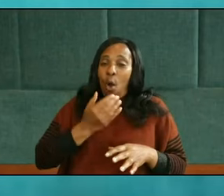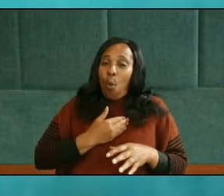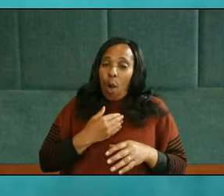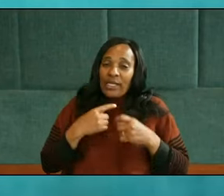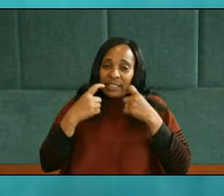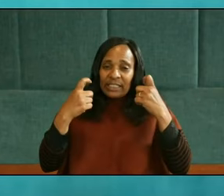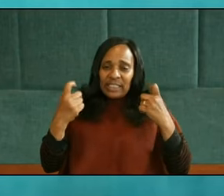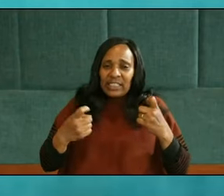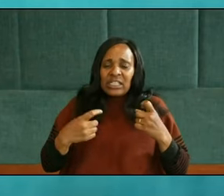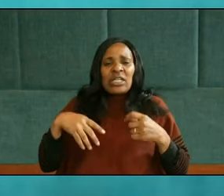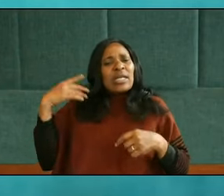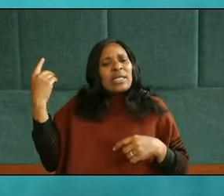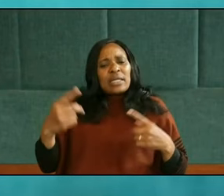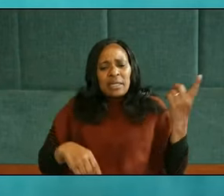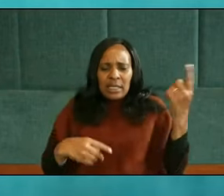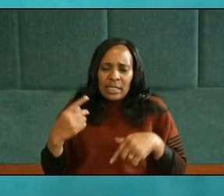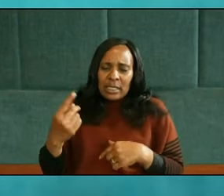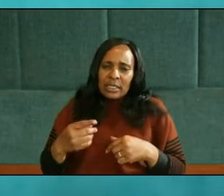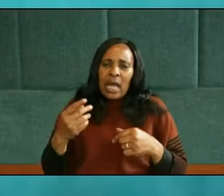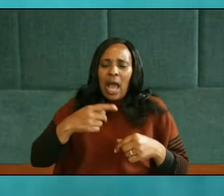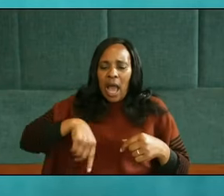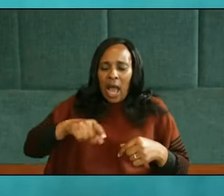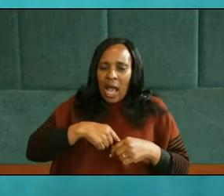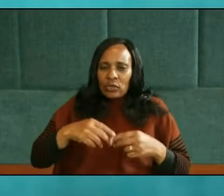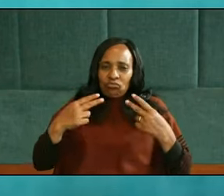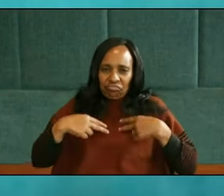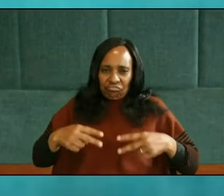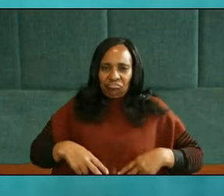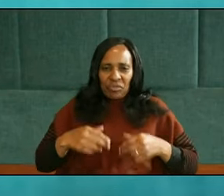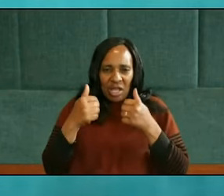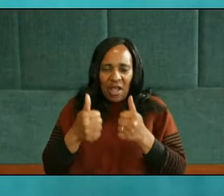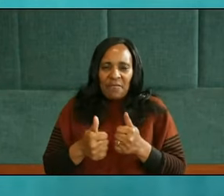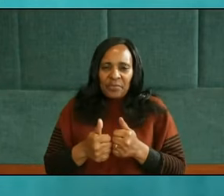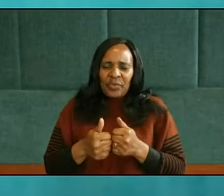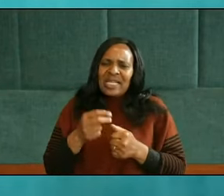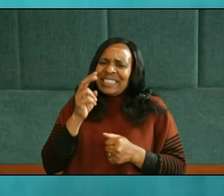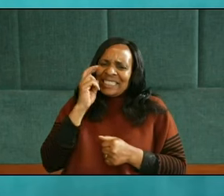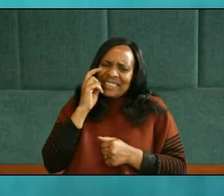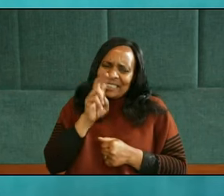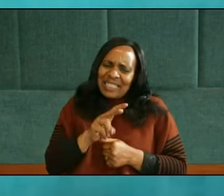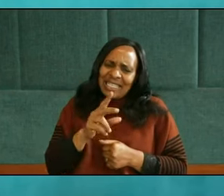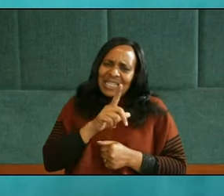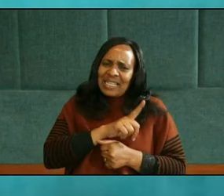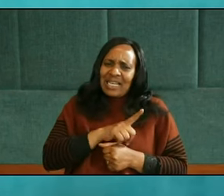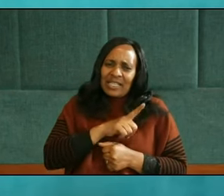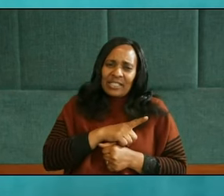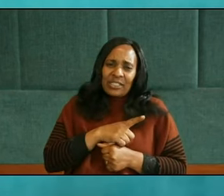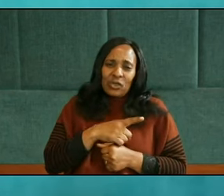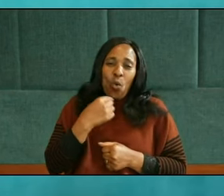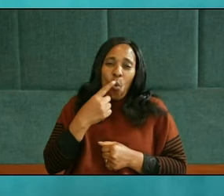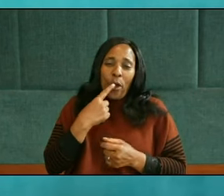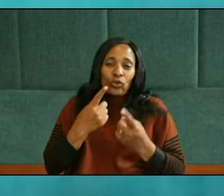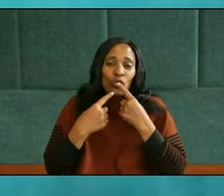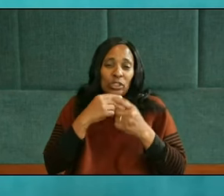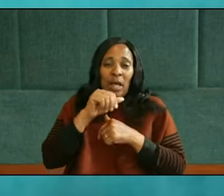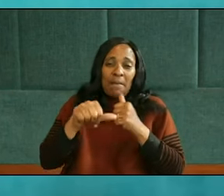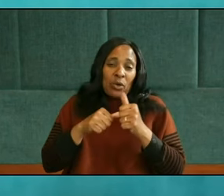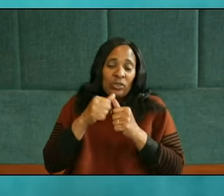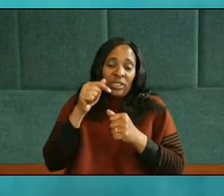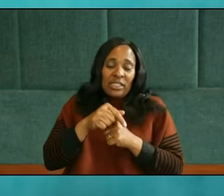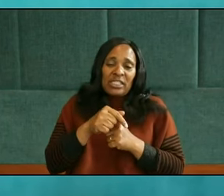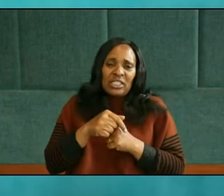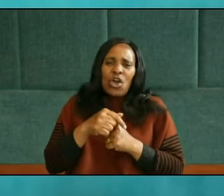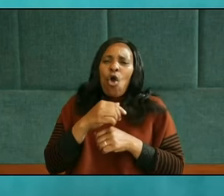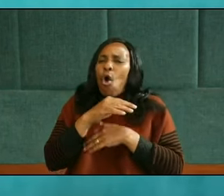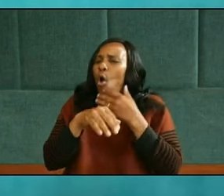stripes we are healed. Look at the ladies who are mentioned in his genealogy. All of them,